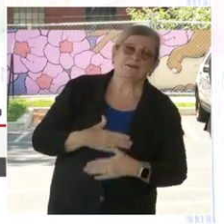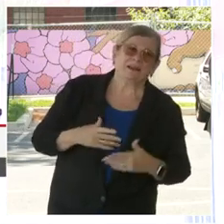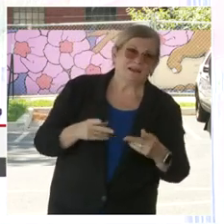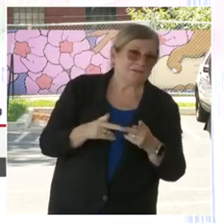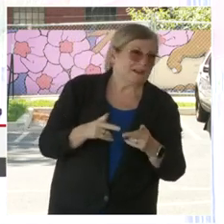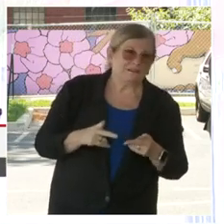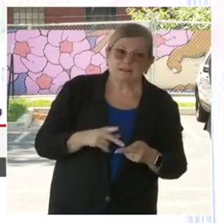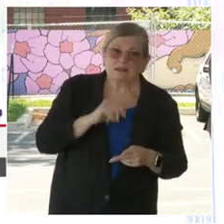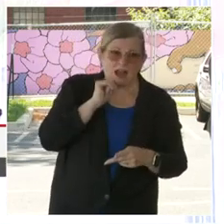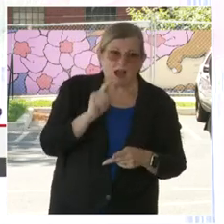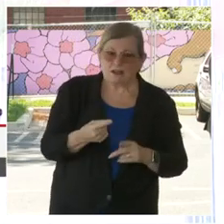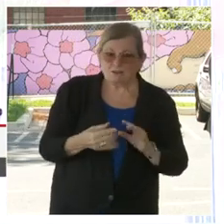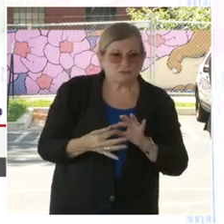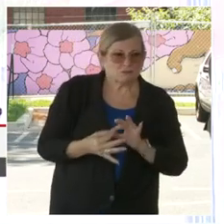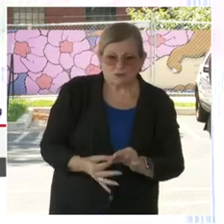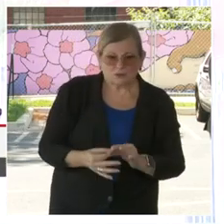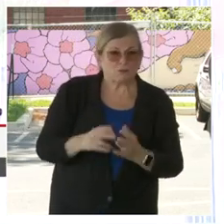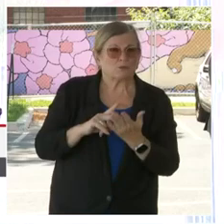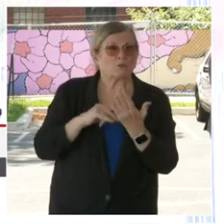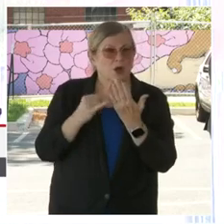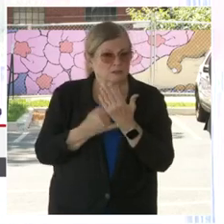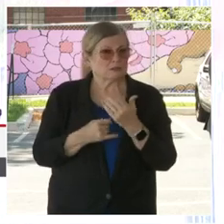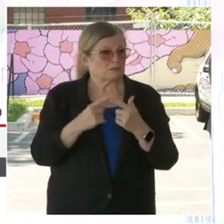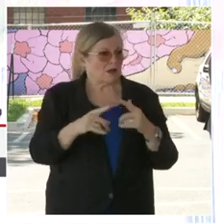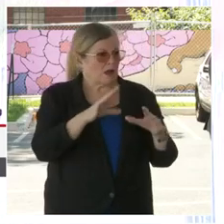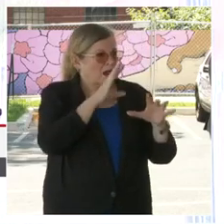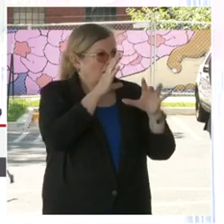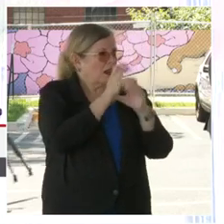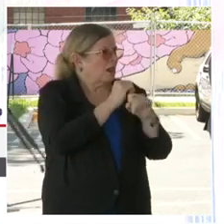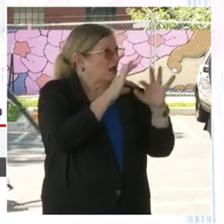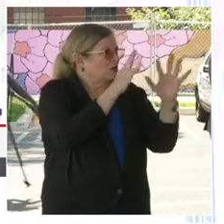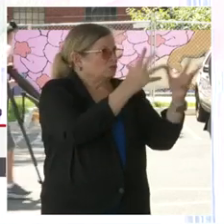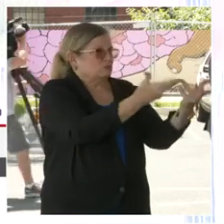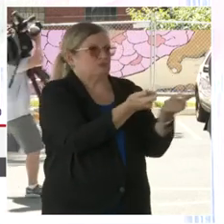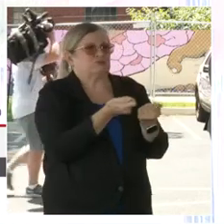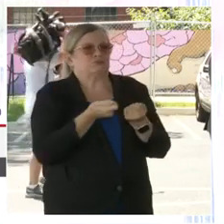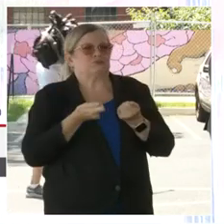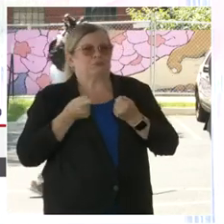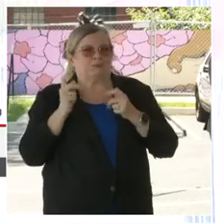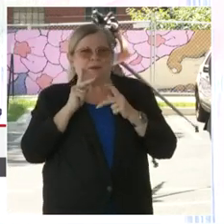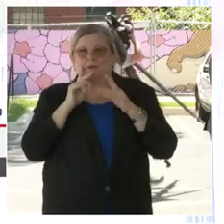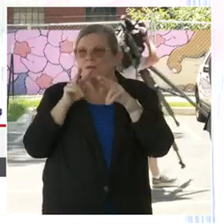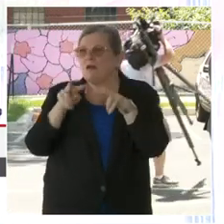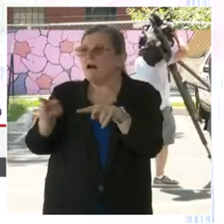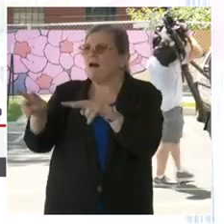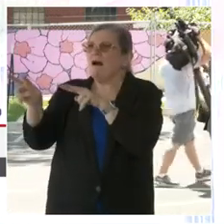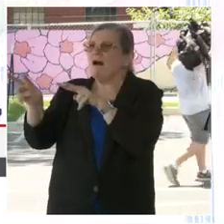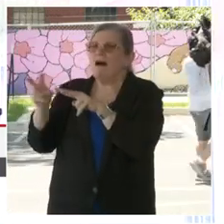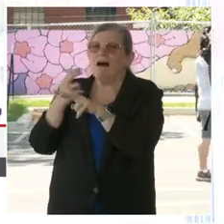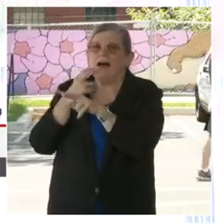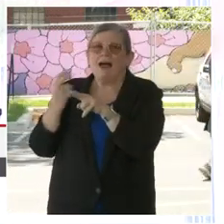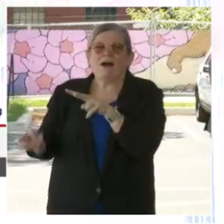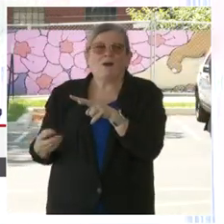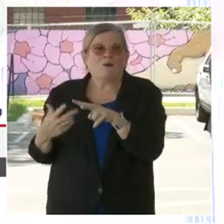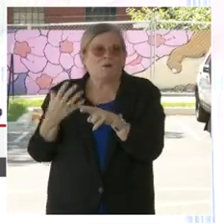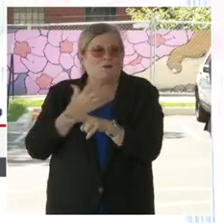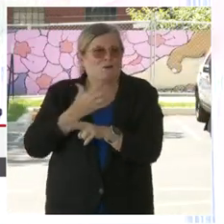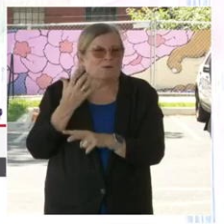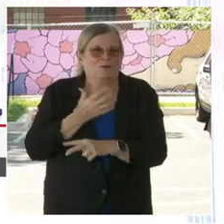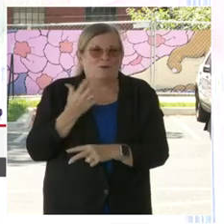the project, but would attract everyone else. And so I'm proud of that. I'm also proud of Ward